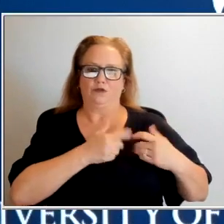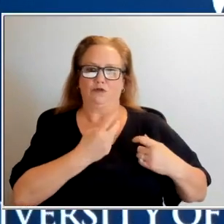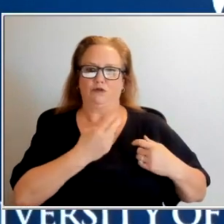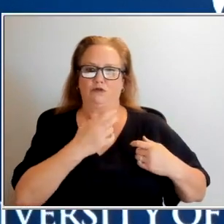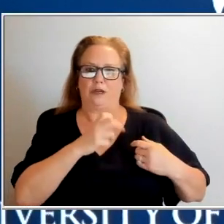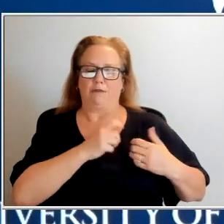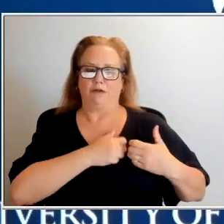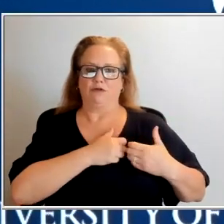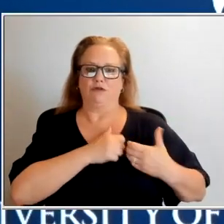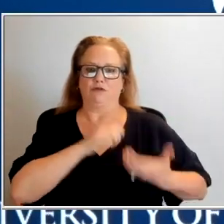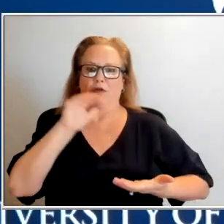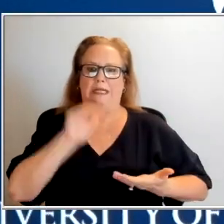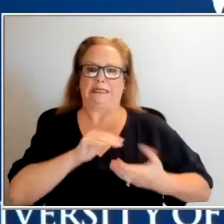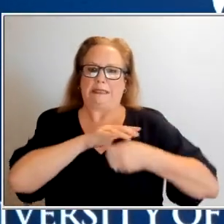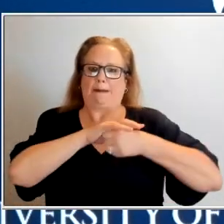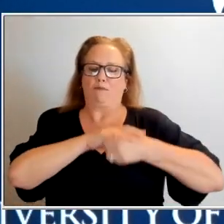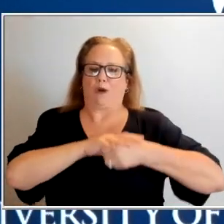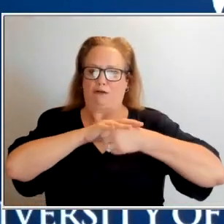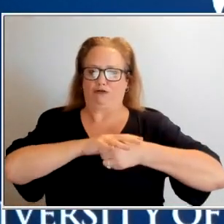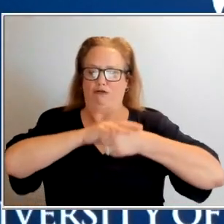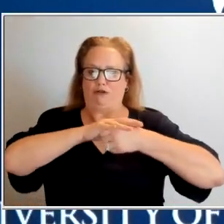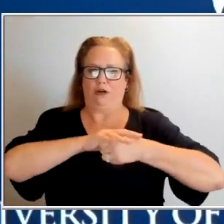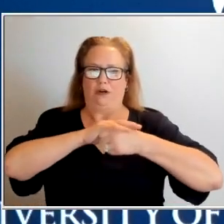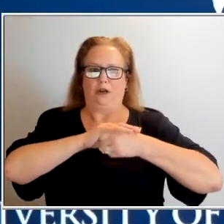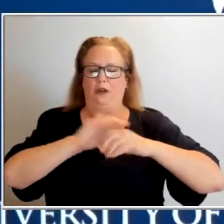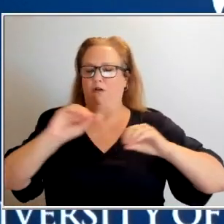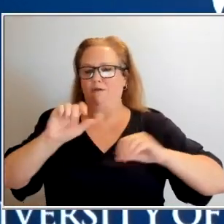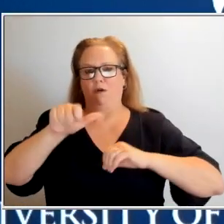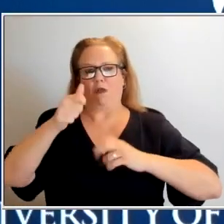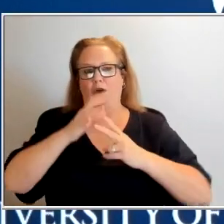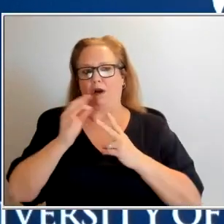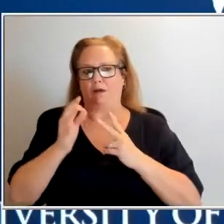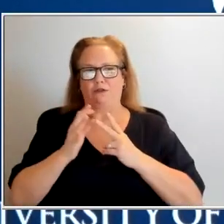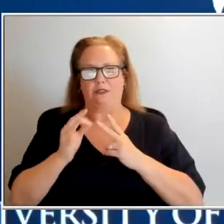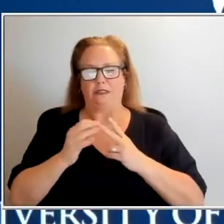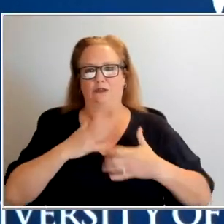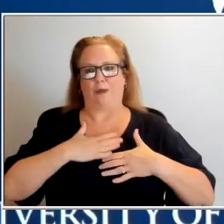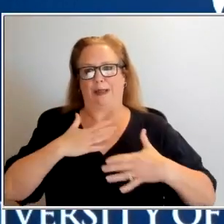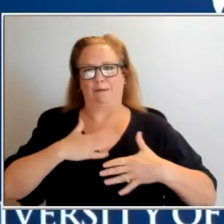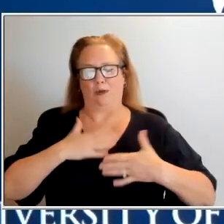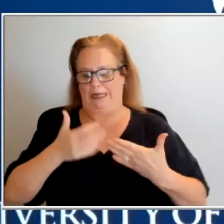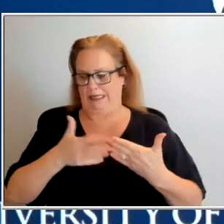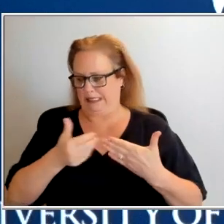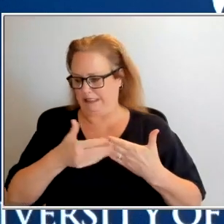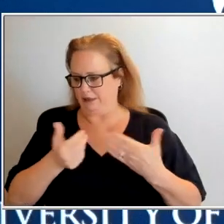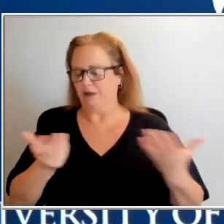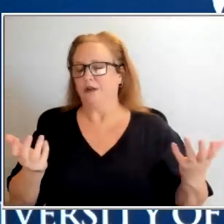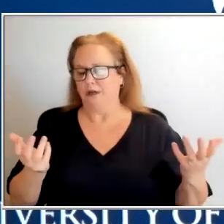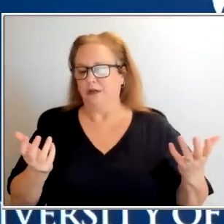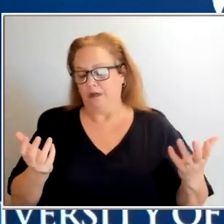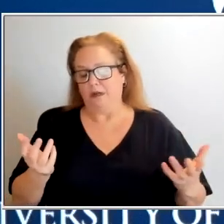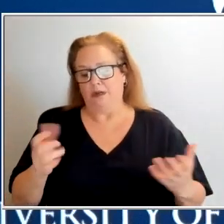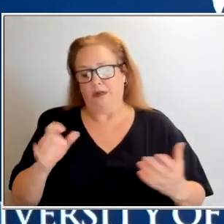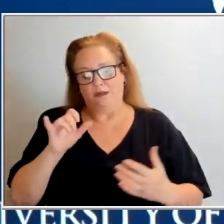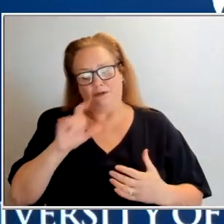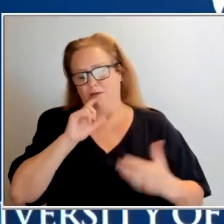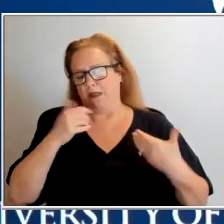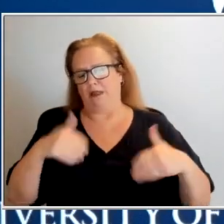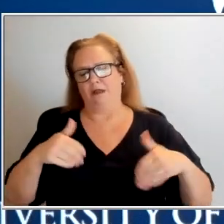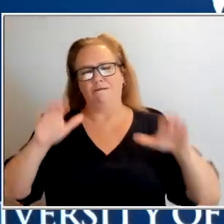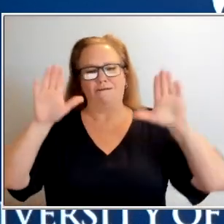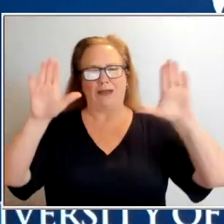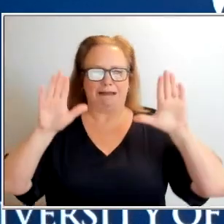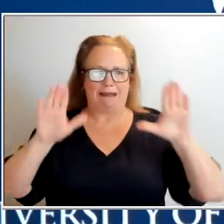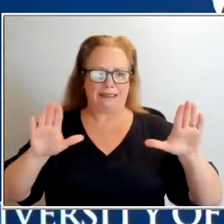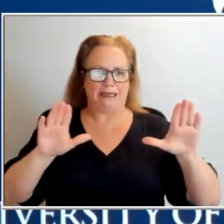so patients with heart failure who have no other options can breathe easier. And the results are really fantastic. And